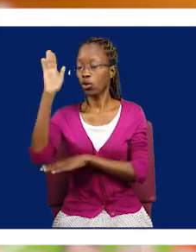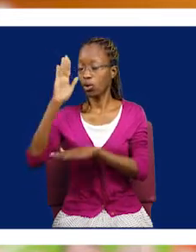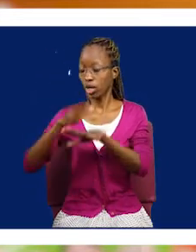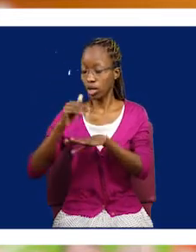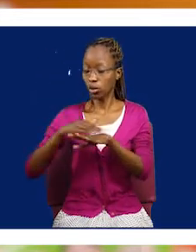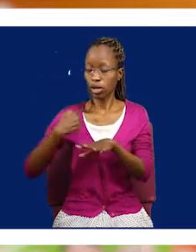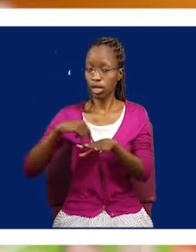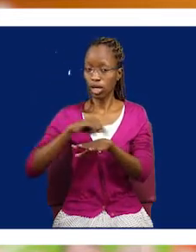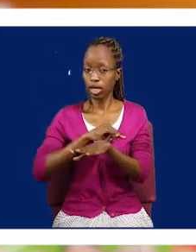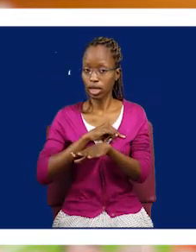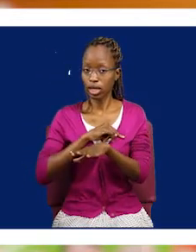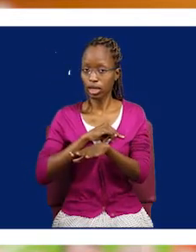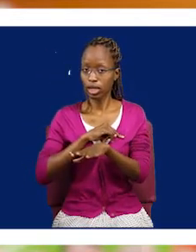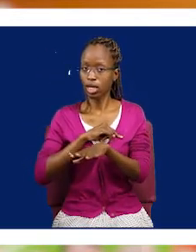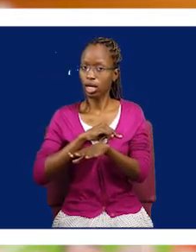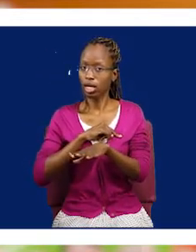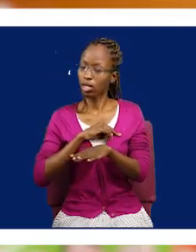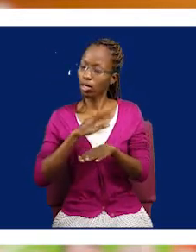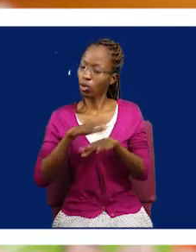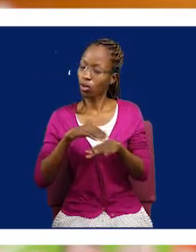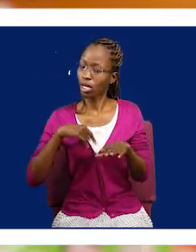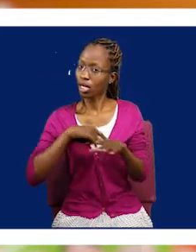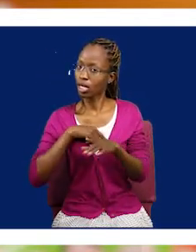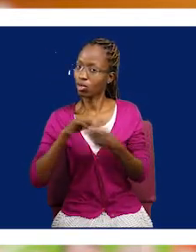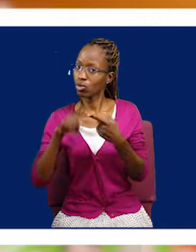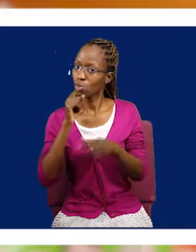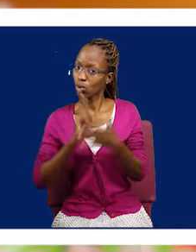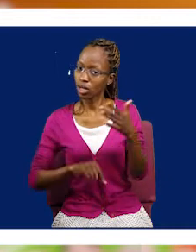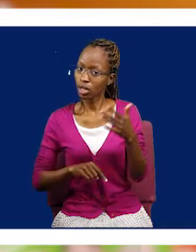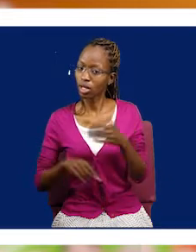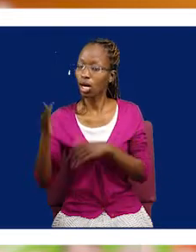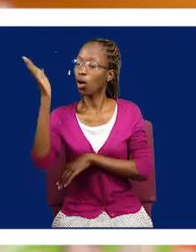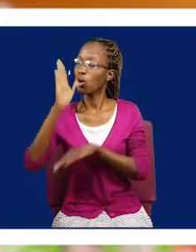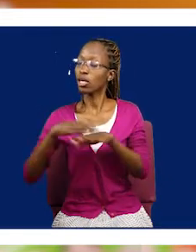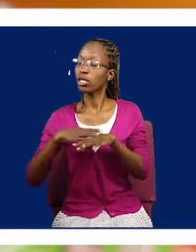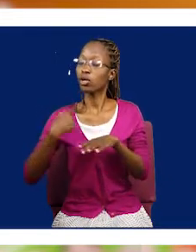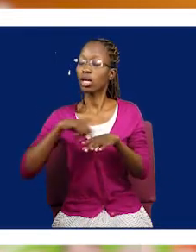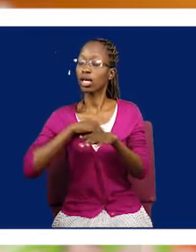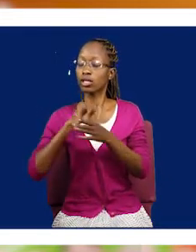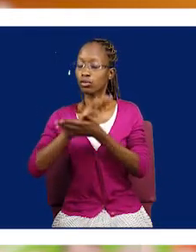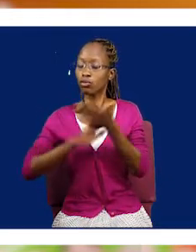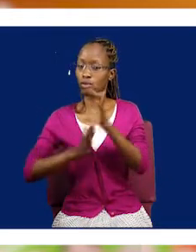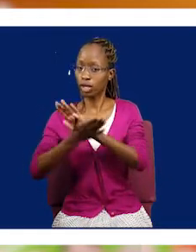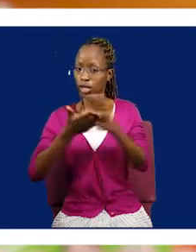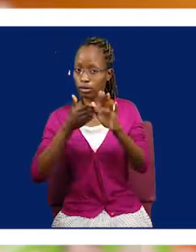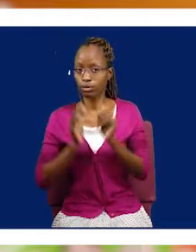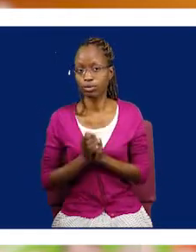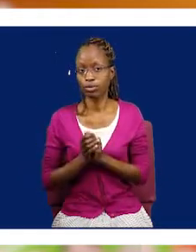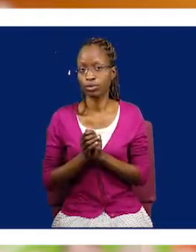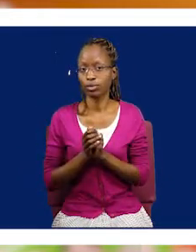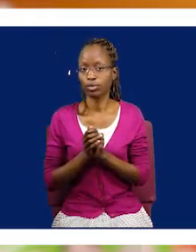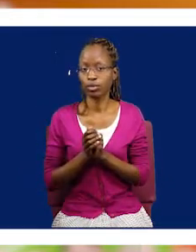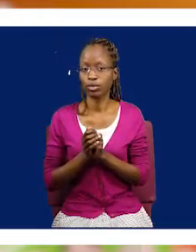to... Can you say it louder? Yeah. God is calling us to forgive,